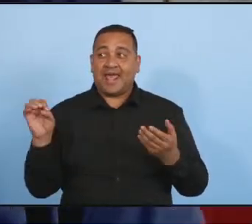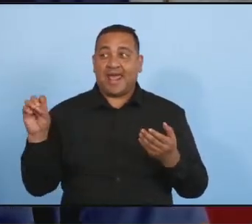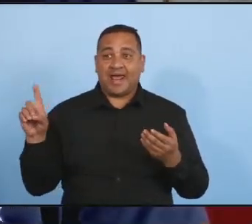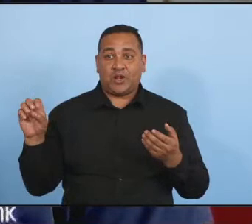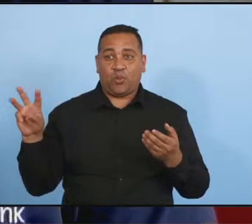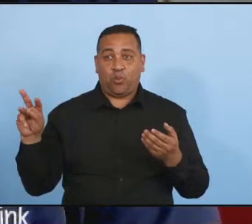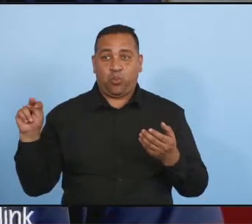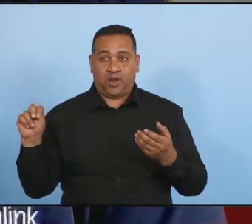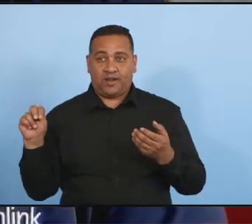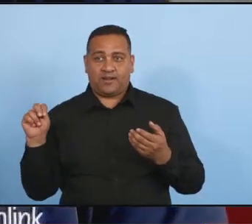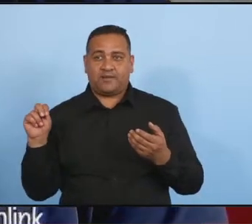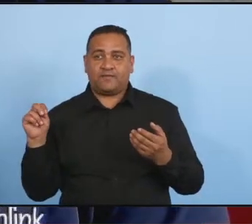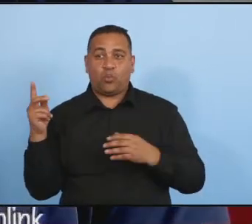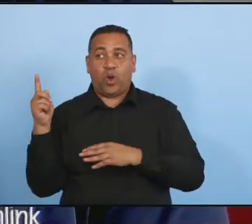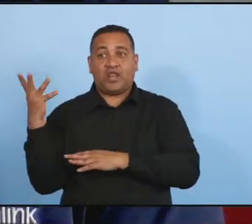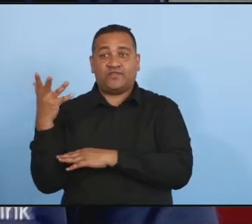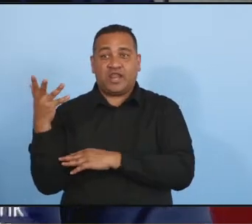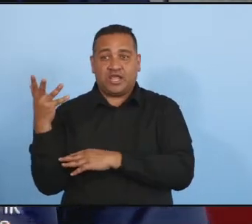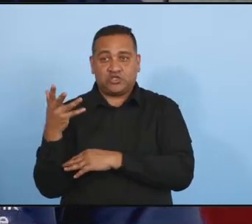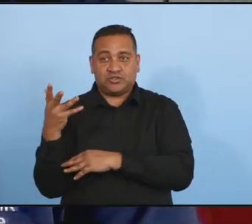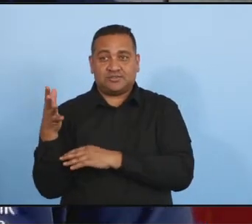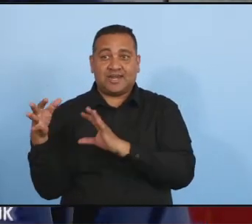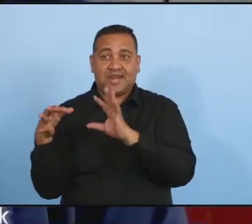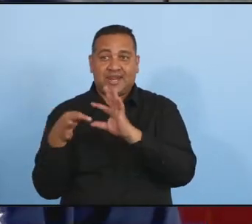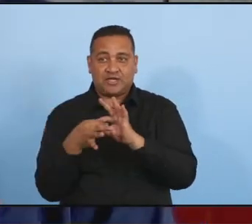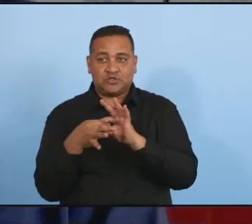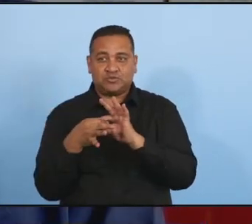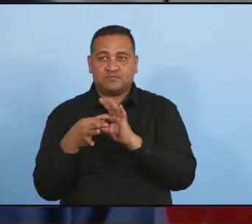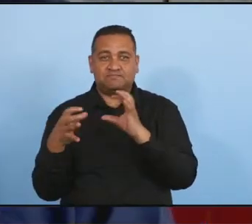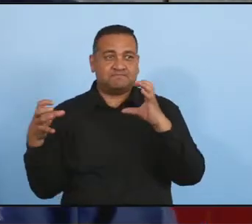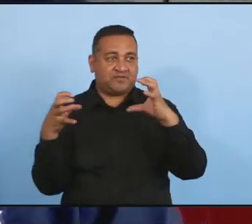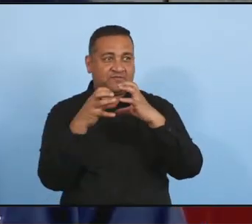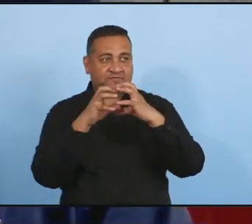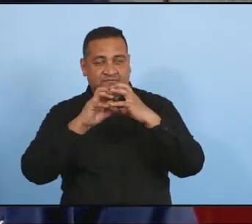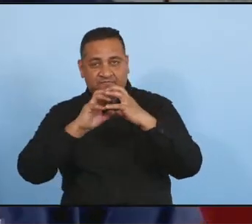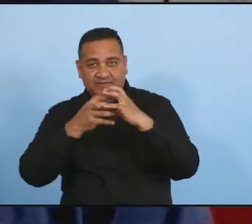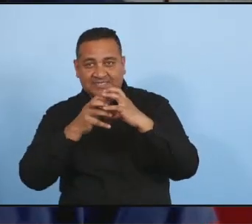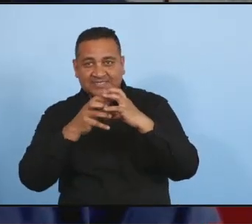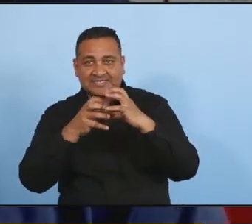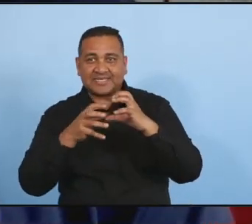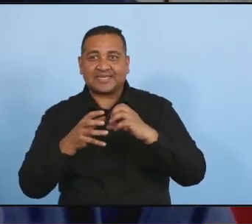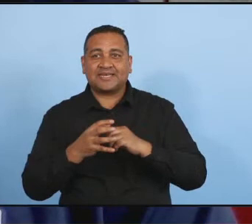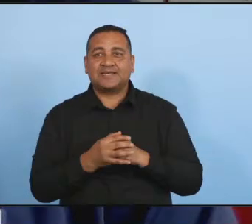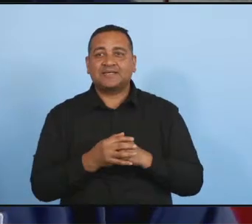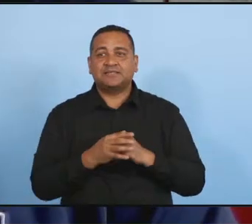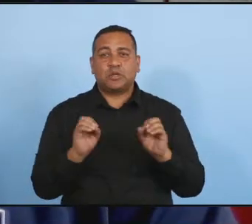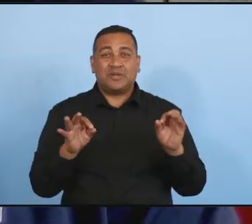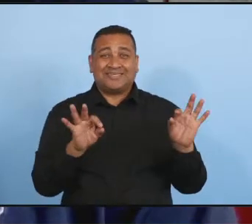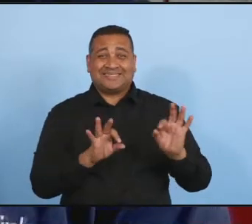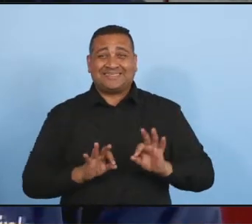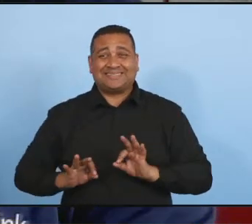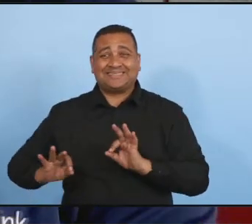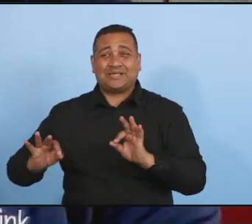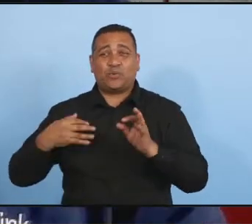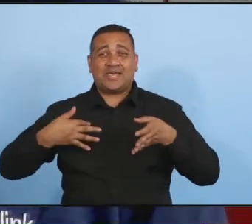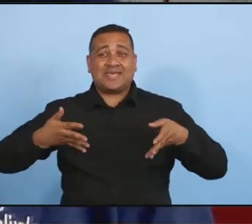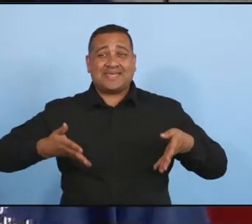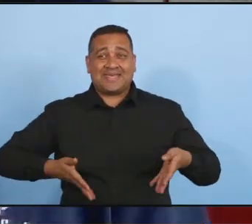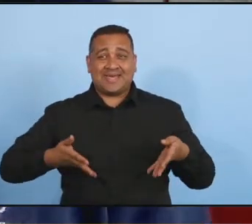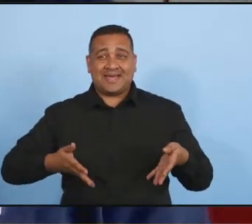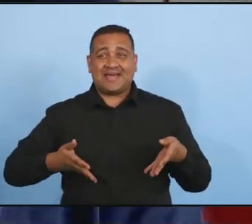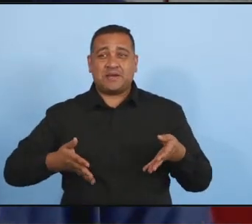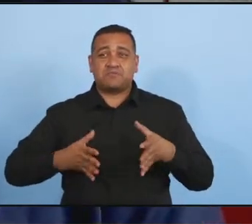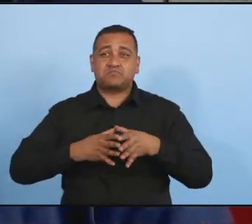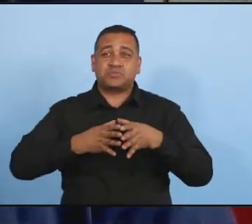is one of the lecturers when it comes to fitting and turning. So that is where we are. So quite a bit that we